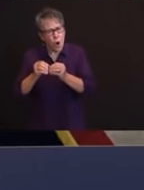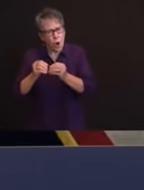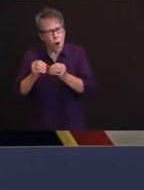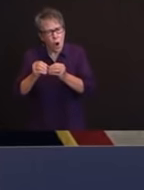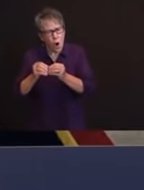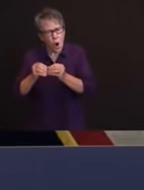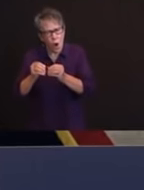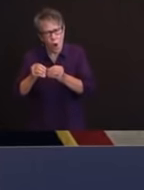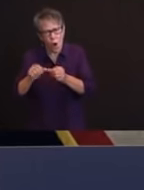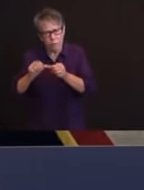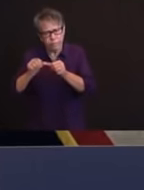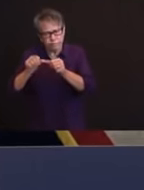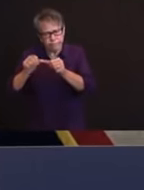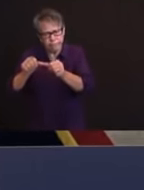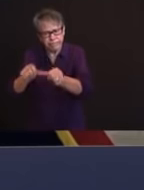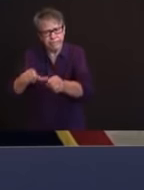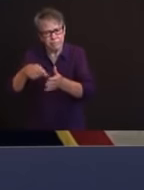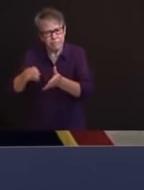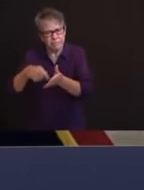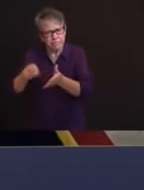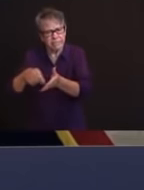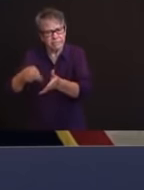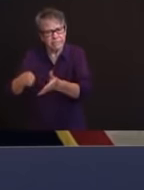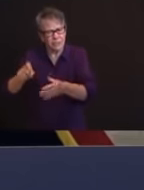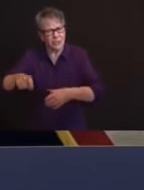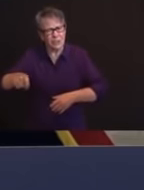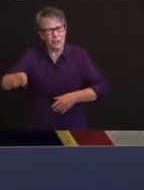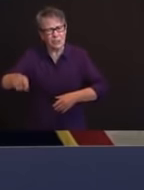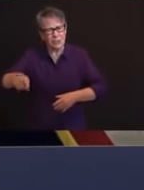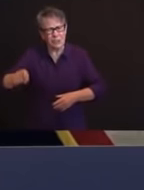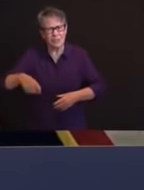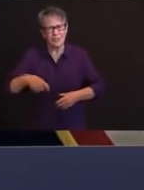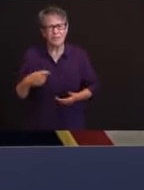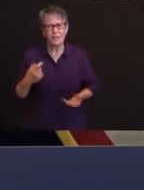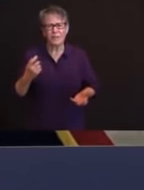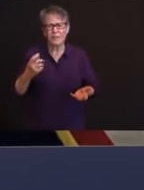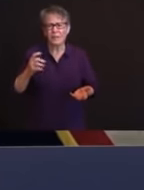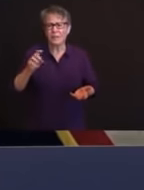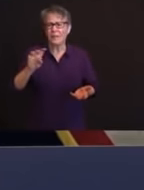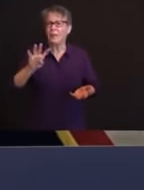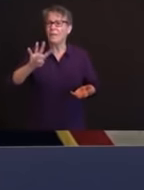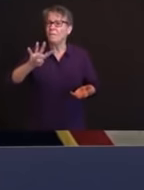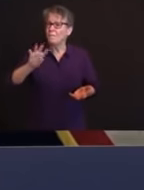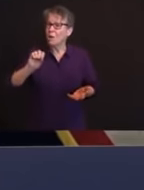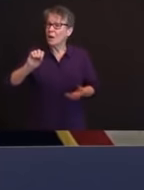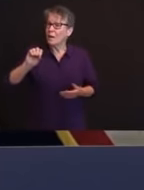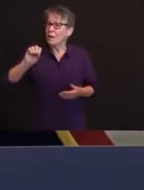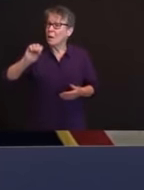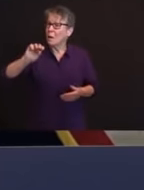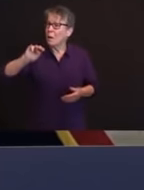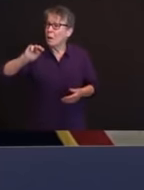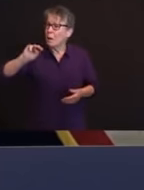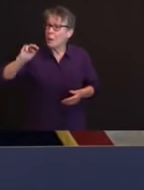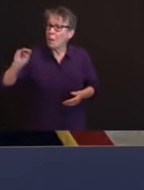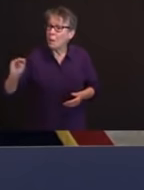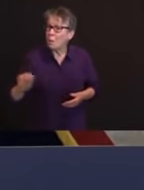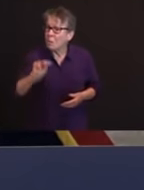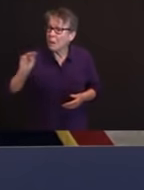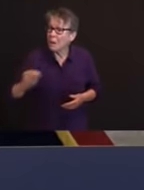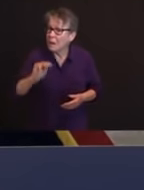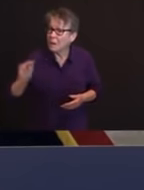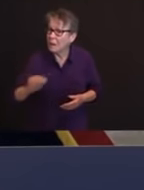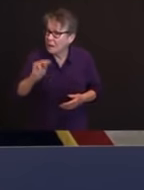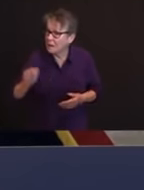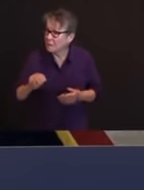months from the end of the year, when 40 million people are at risk of losing their homes, when eviction protections are about to expire, that we need to